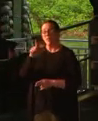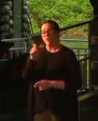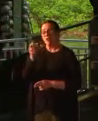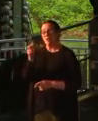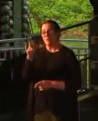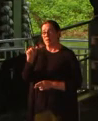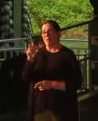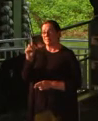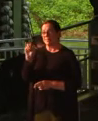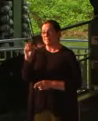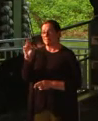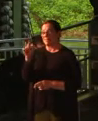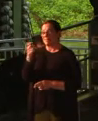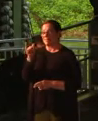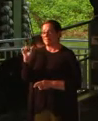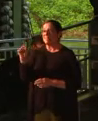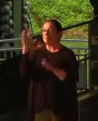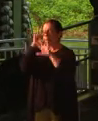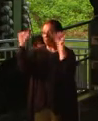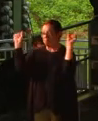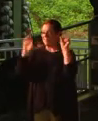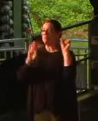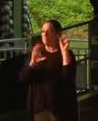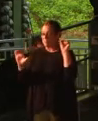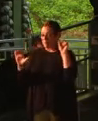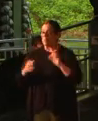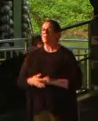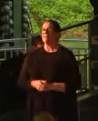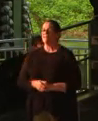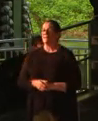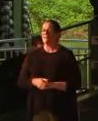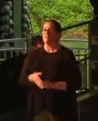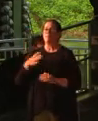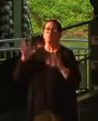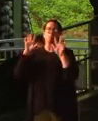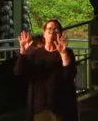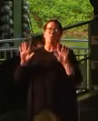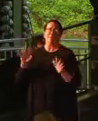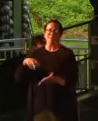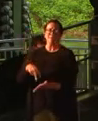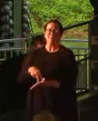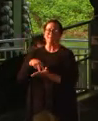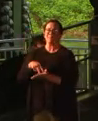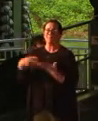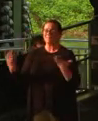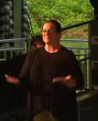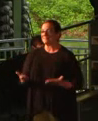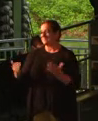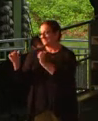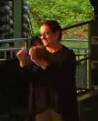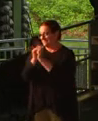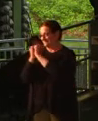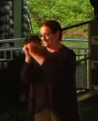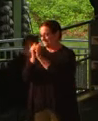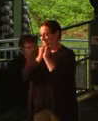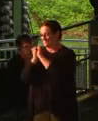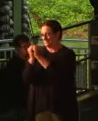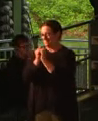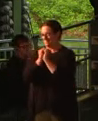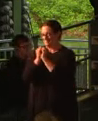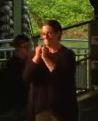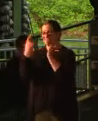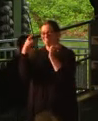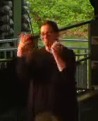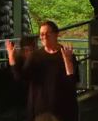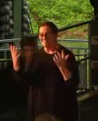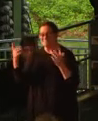president of Bristol Community College. It is great to be standing here together in